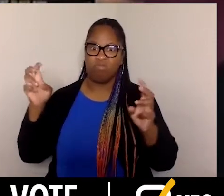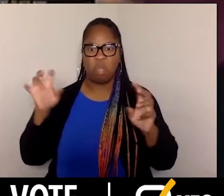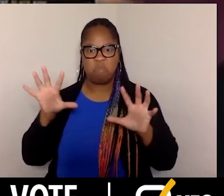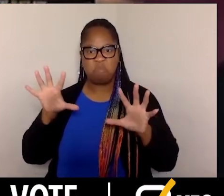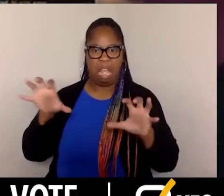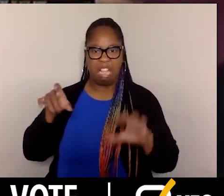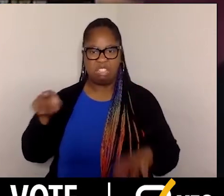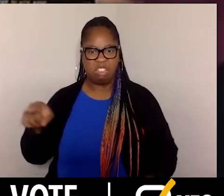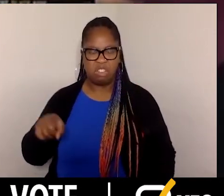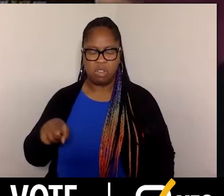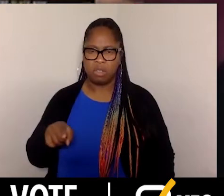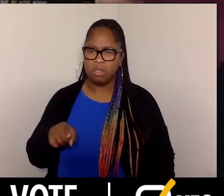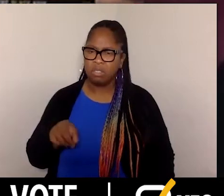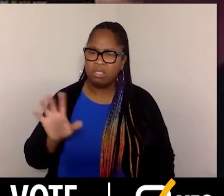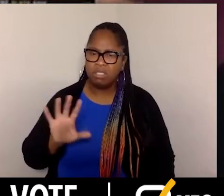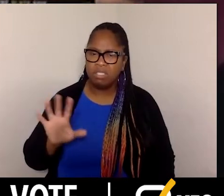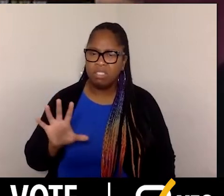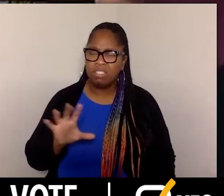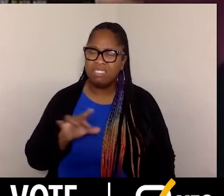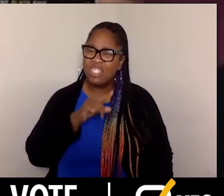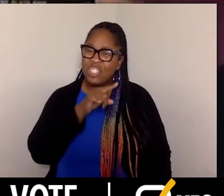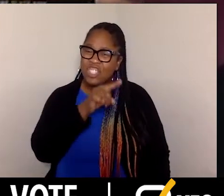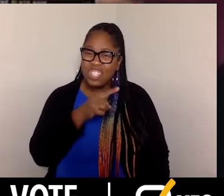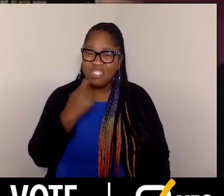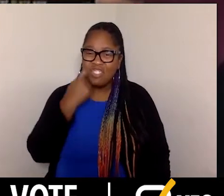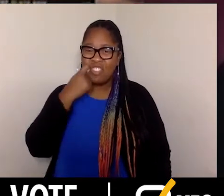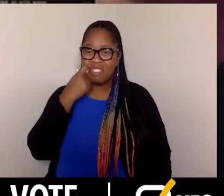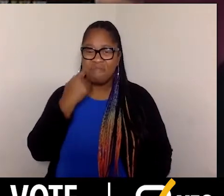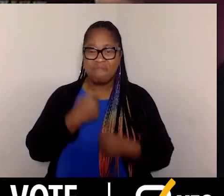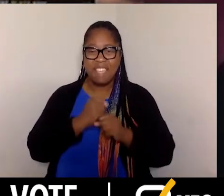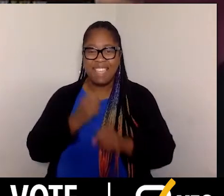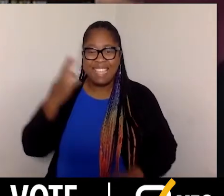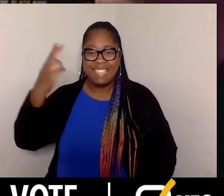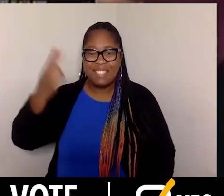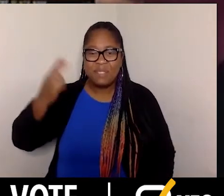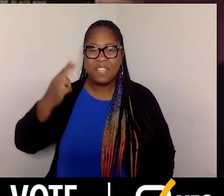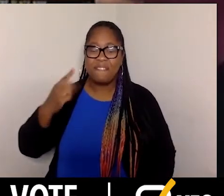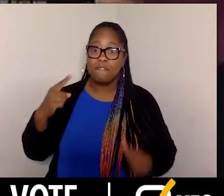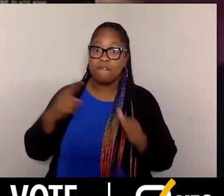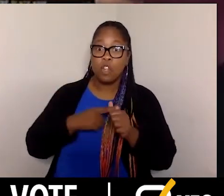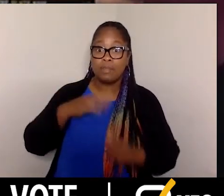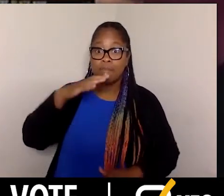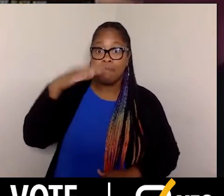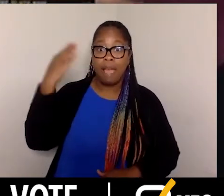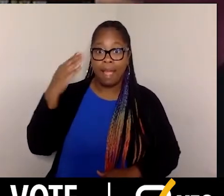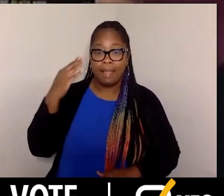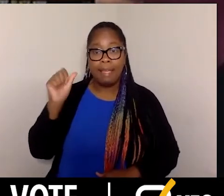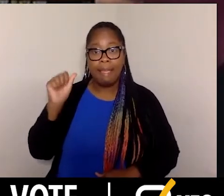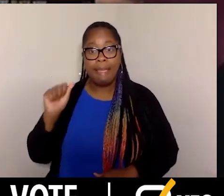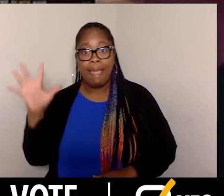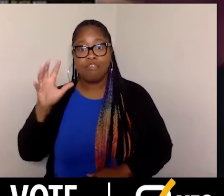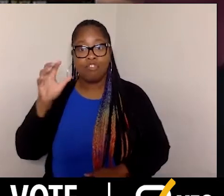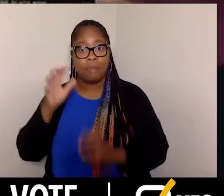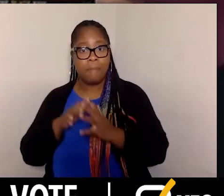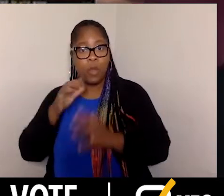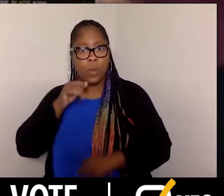the first Black and Asian American woman to participate in a vice presidential